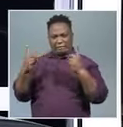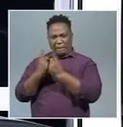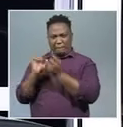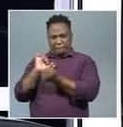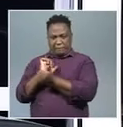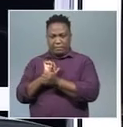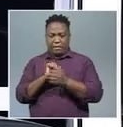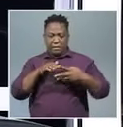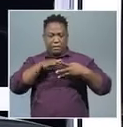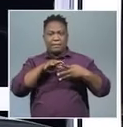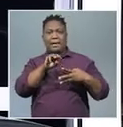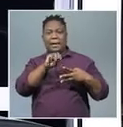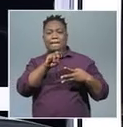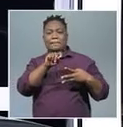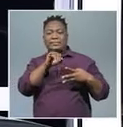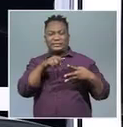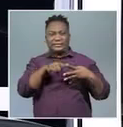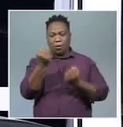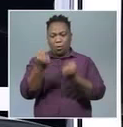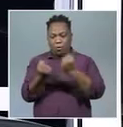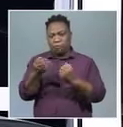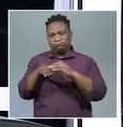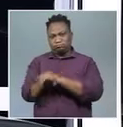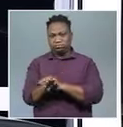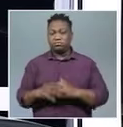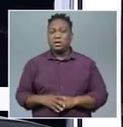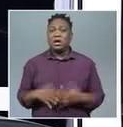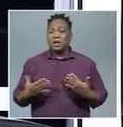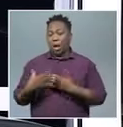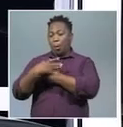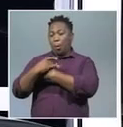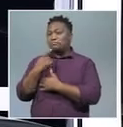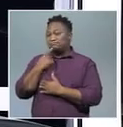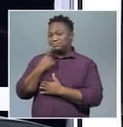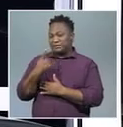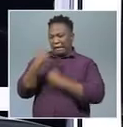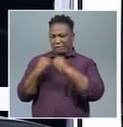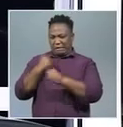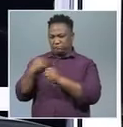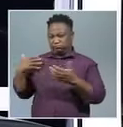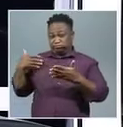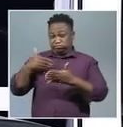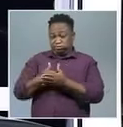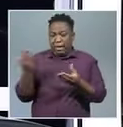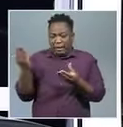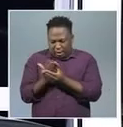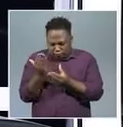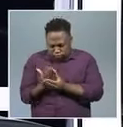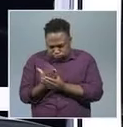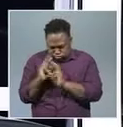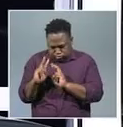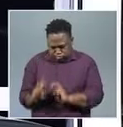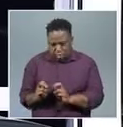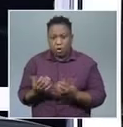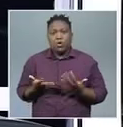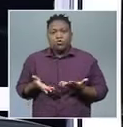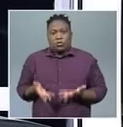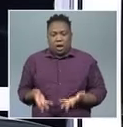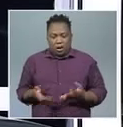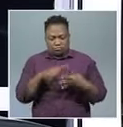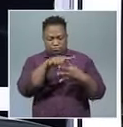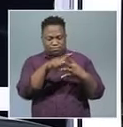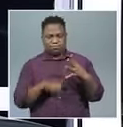expected in court. Now, the Hawks have been building their case of corruption for years in this matter, and today they swooped. Erin Bates